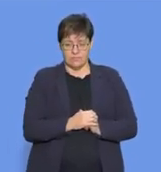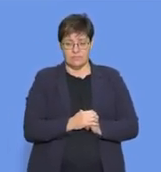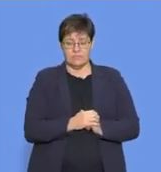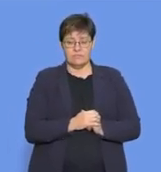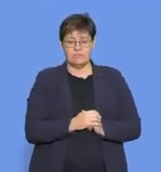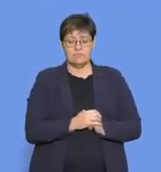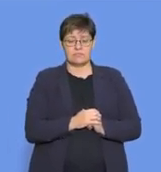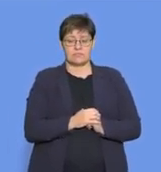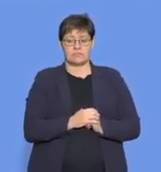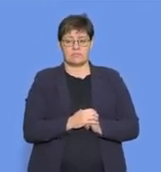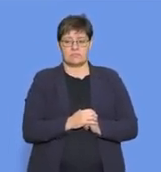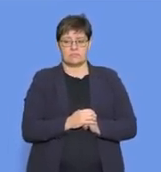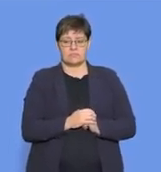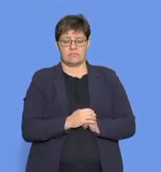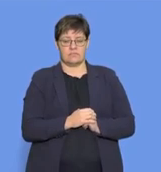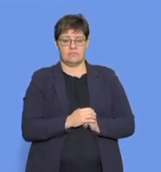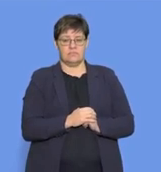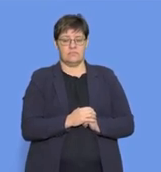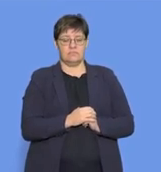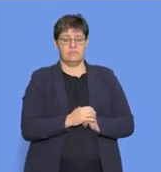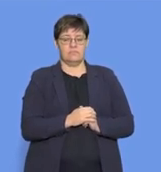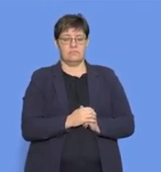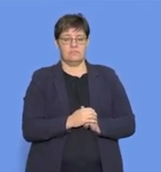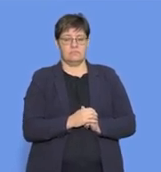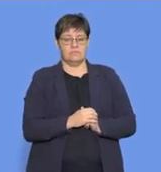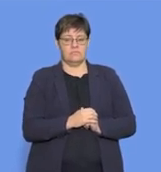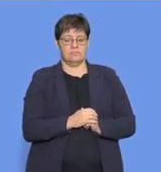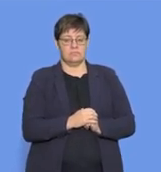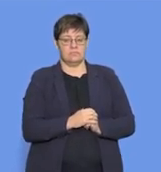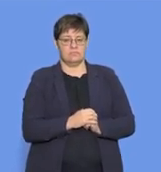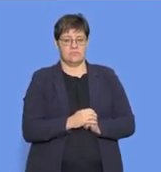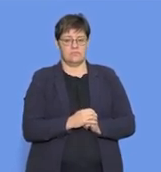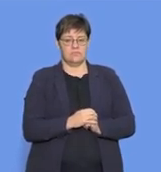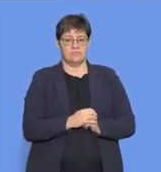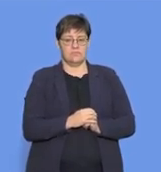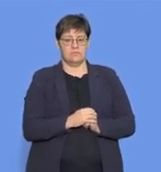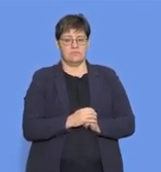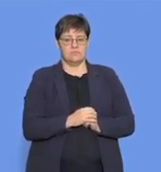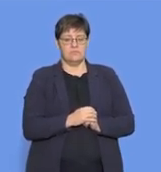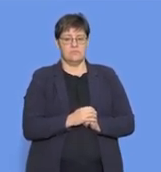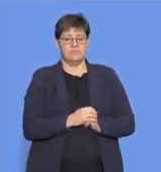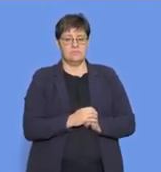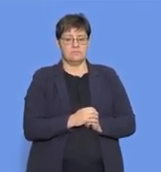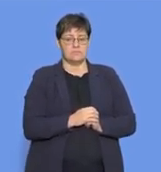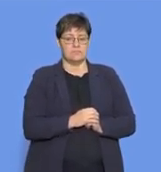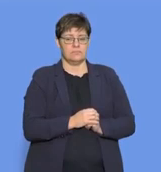Q. And the angle across from our Q was 70.